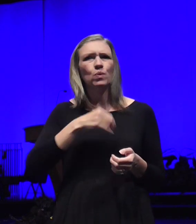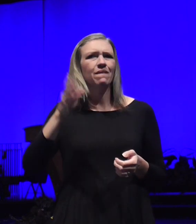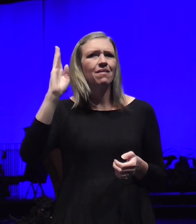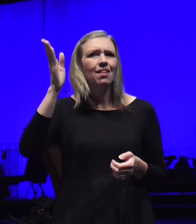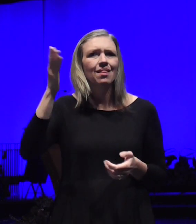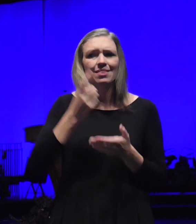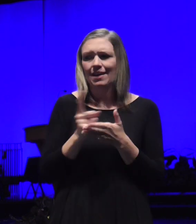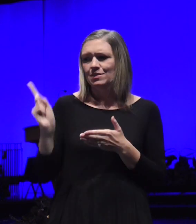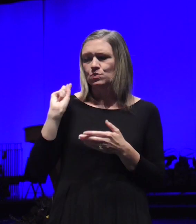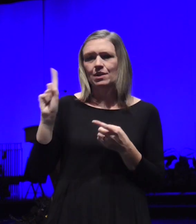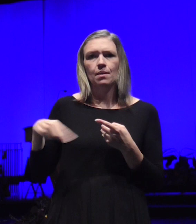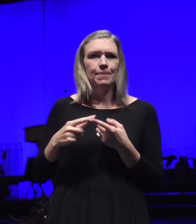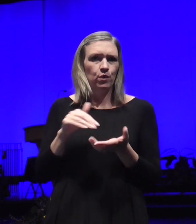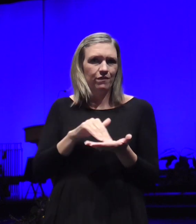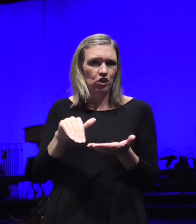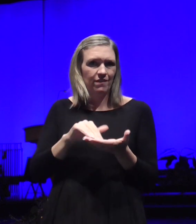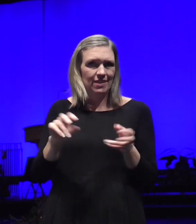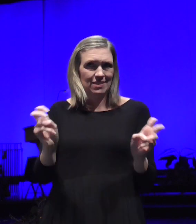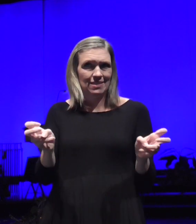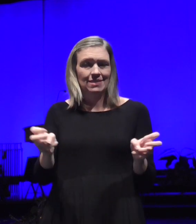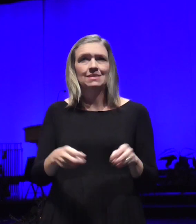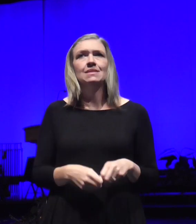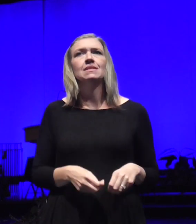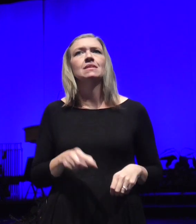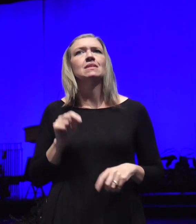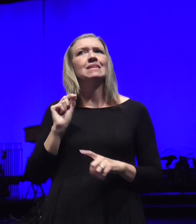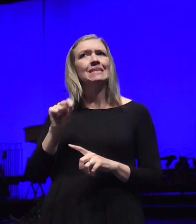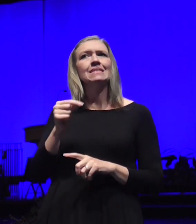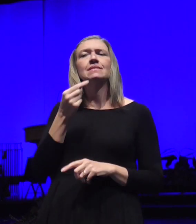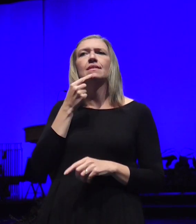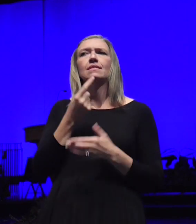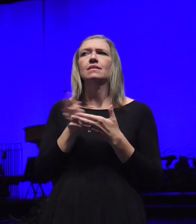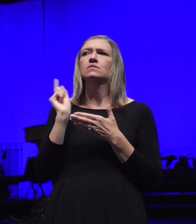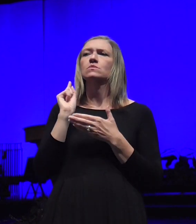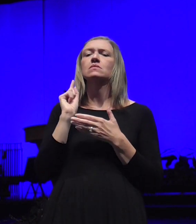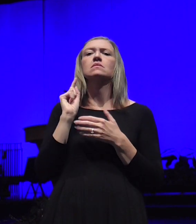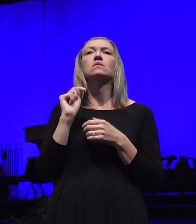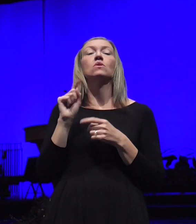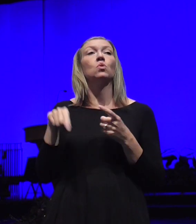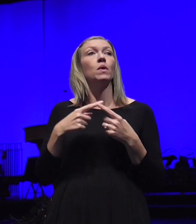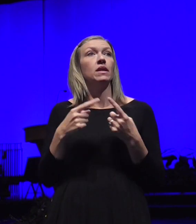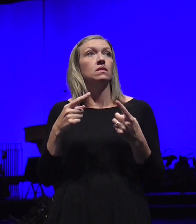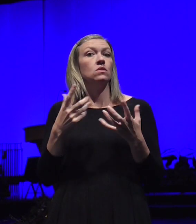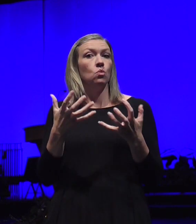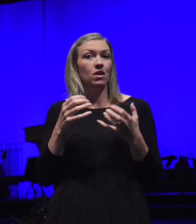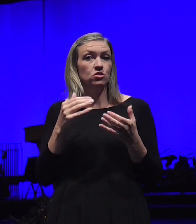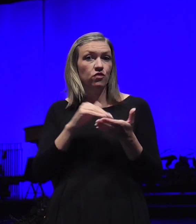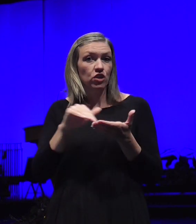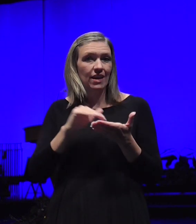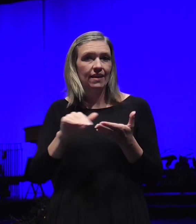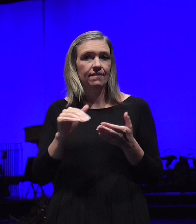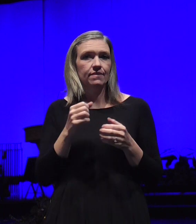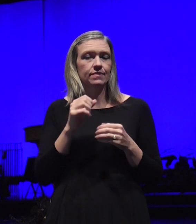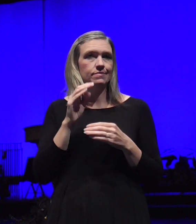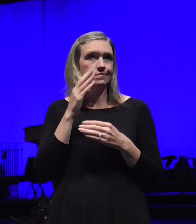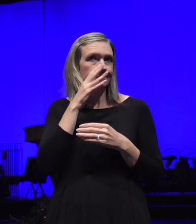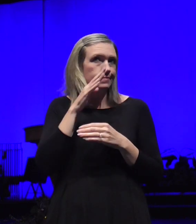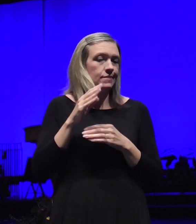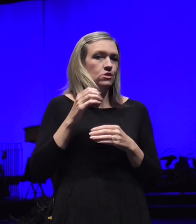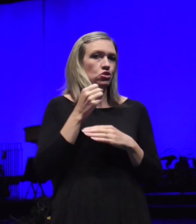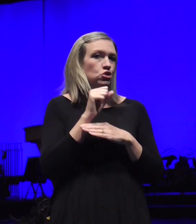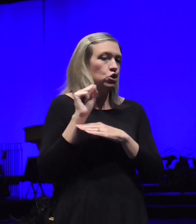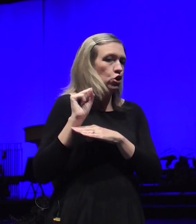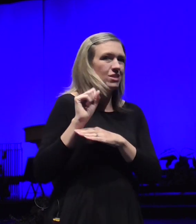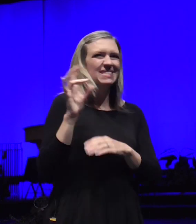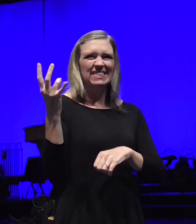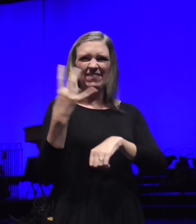week, talk on forgiveness. They say, when you want to forgive, turn your cheek 7 times. I never could quite figure that out. You get kind of